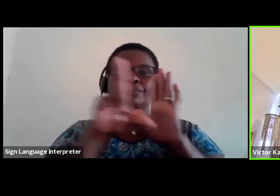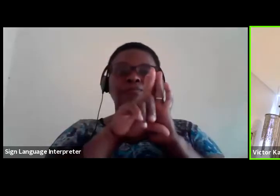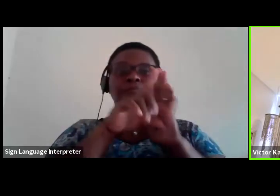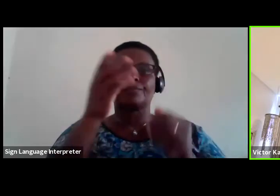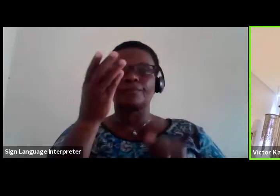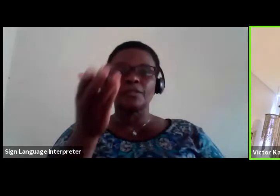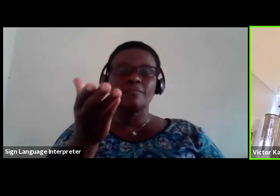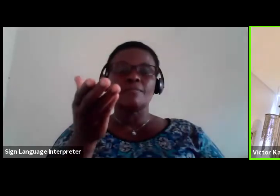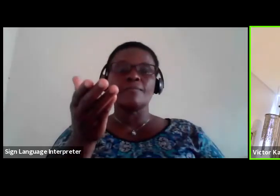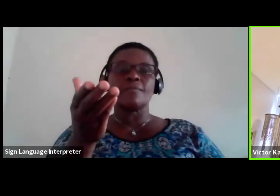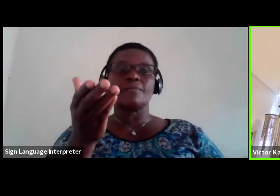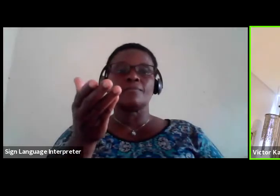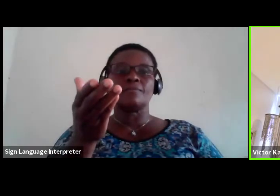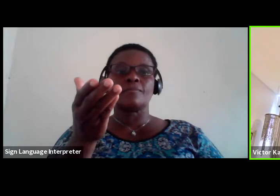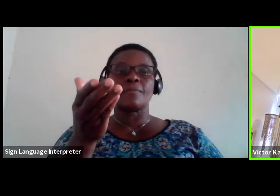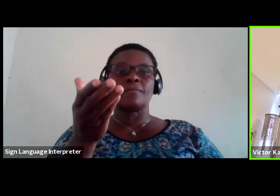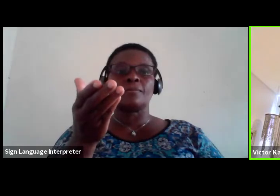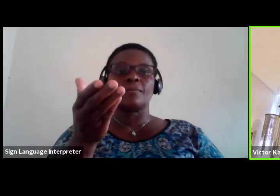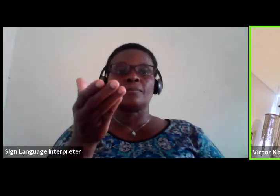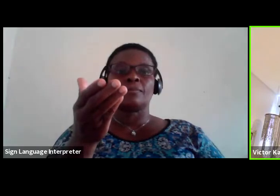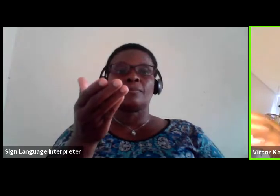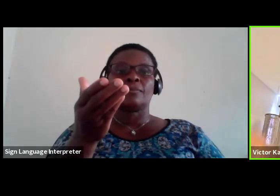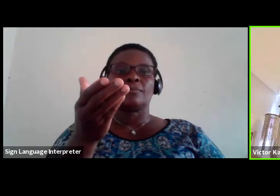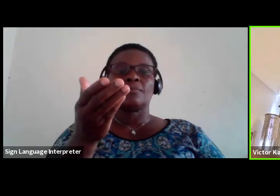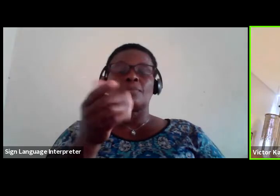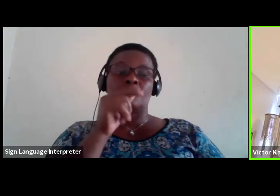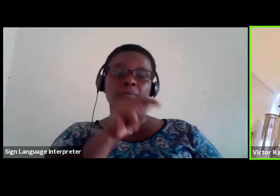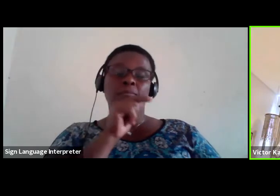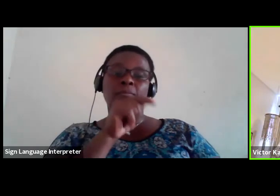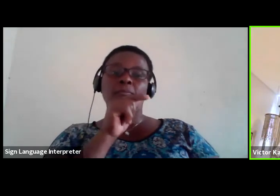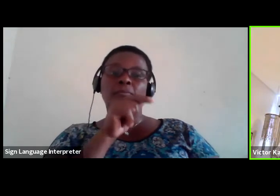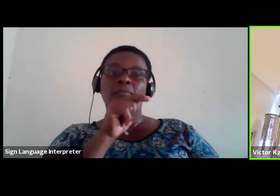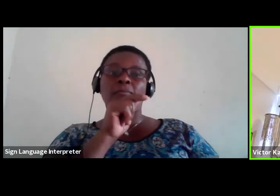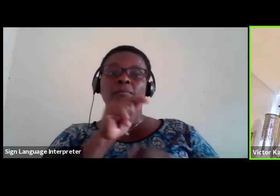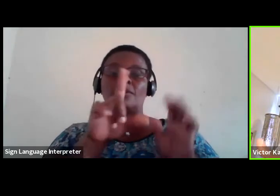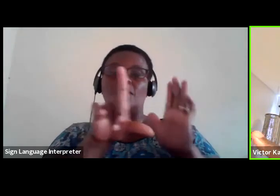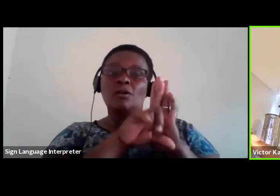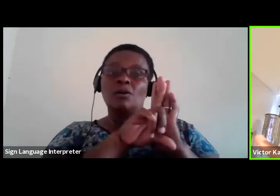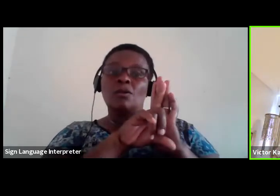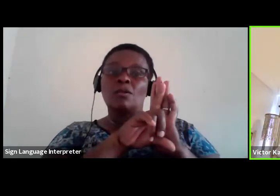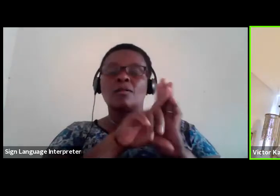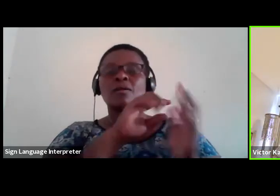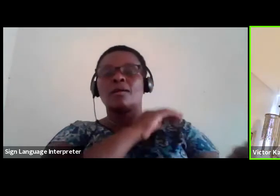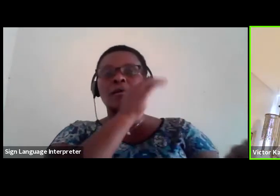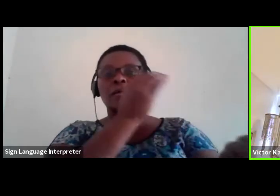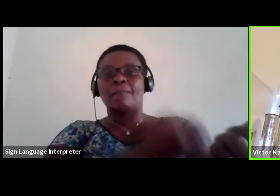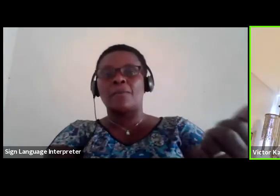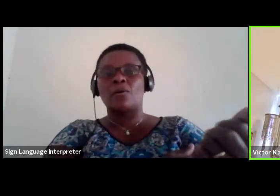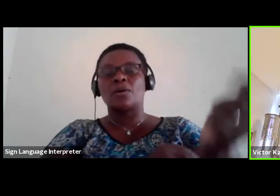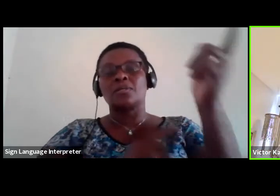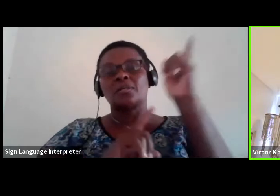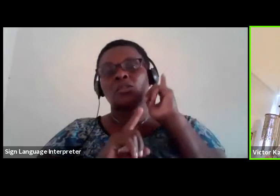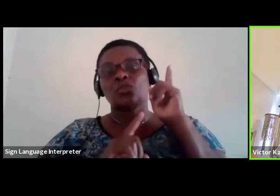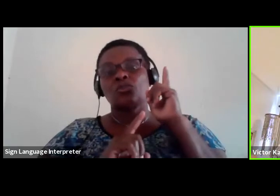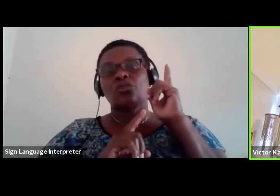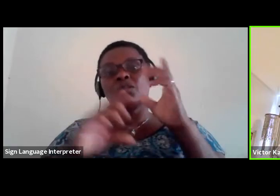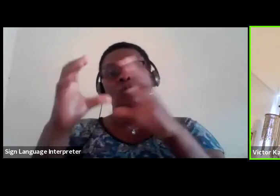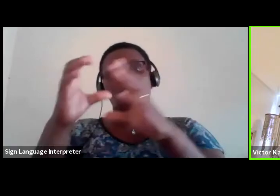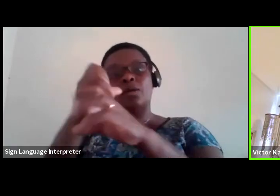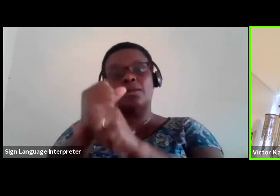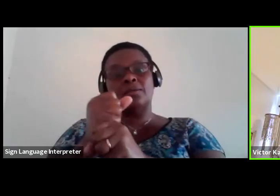of these laws empower security agencies to dive in and